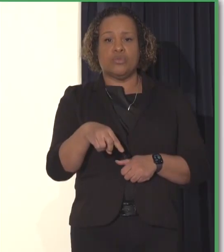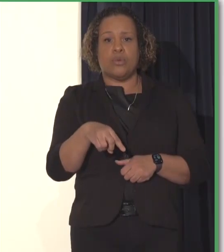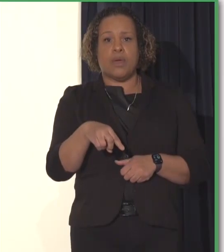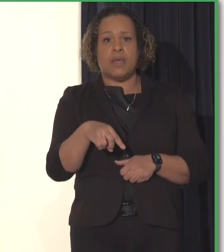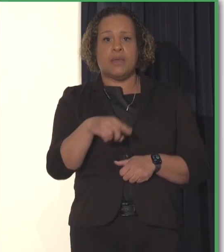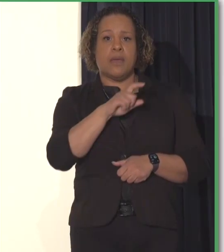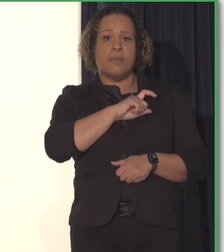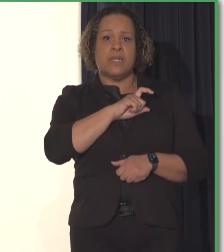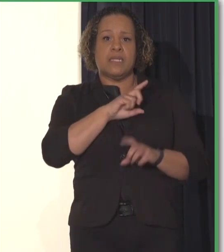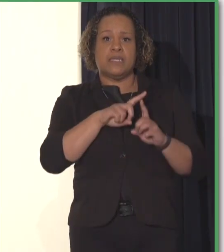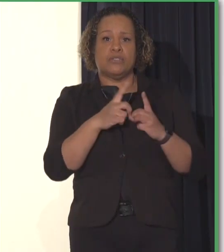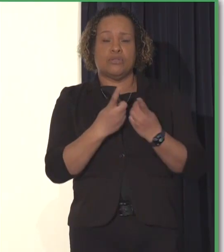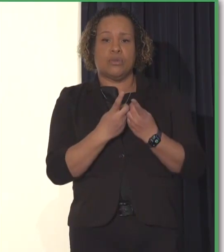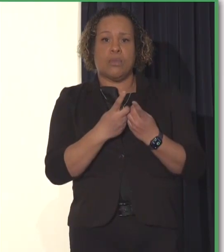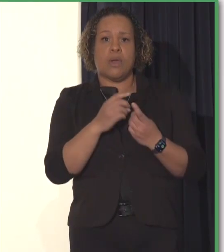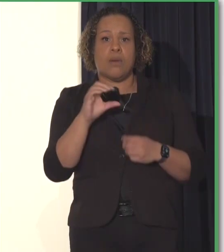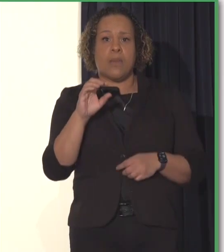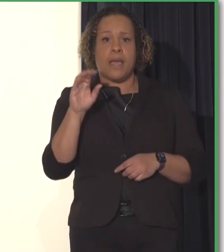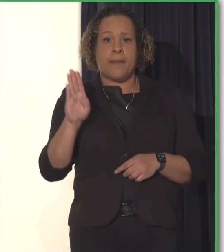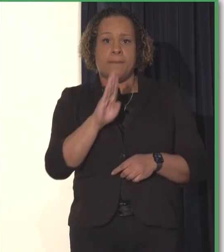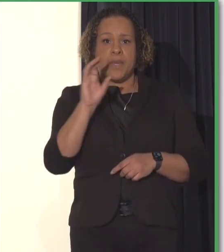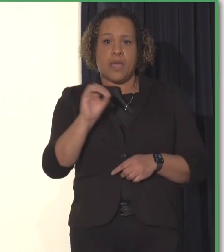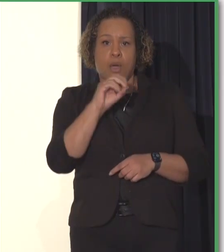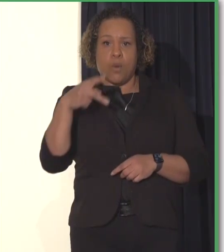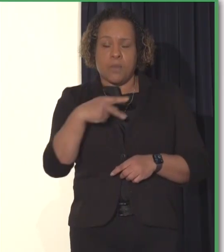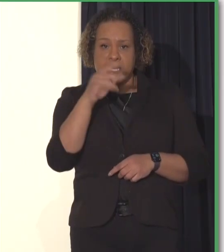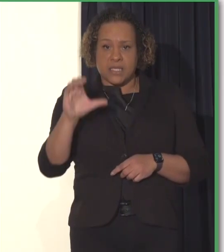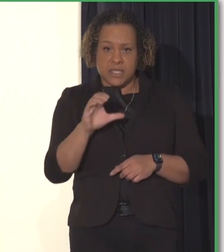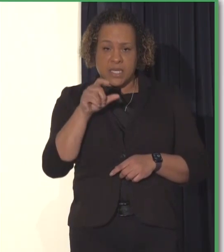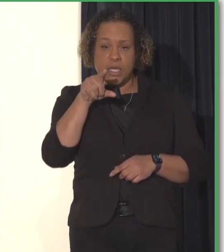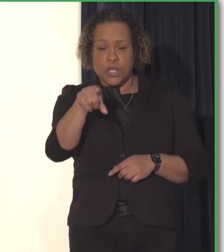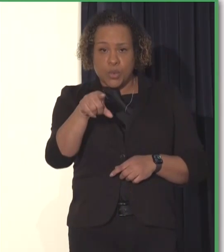Committee, the BOPC. Now,